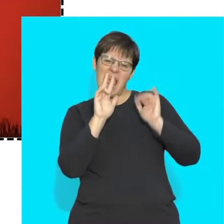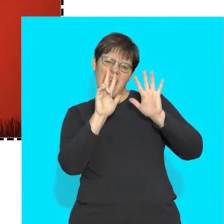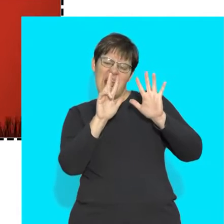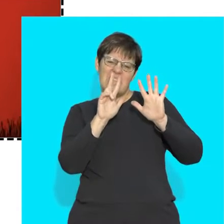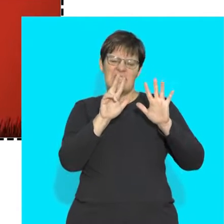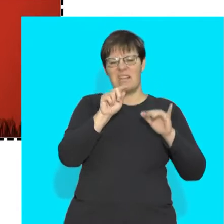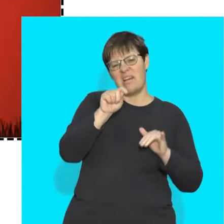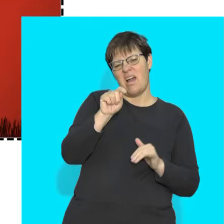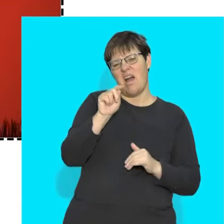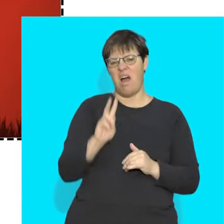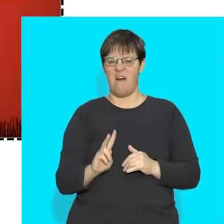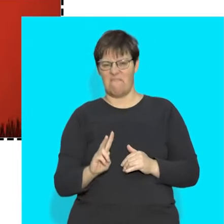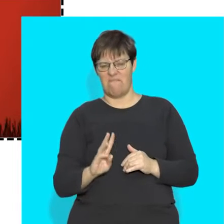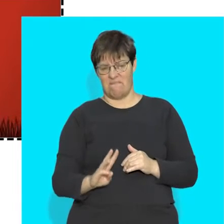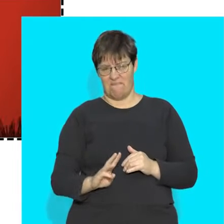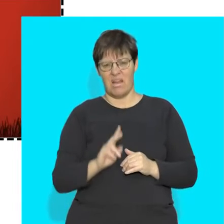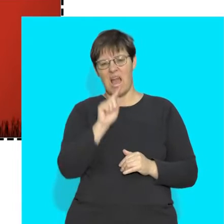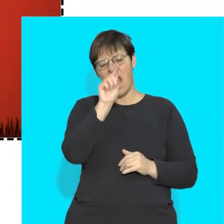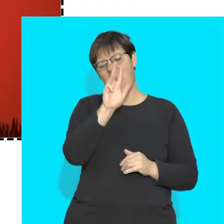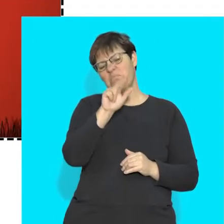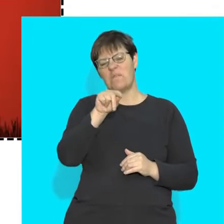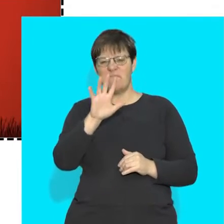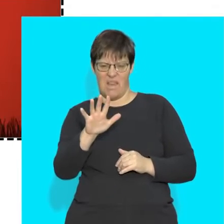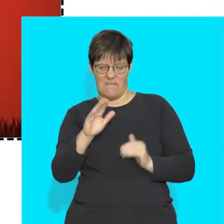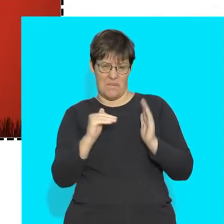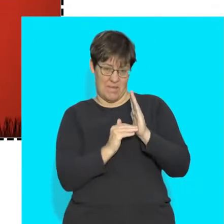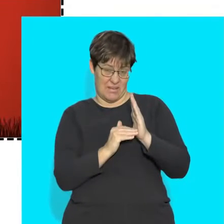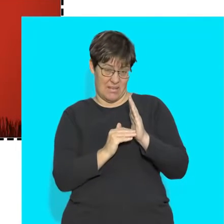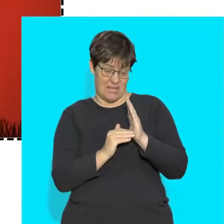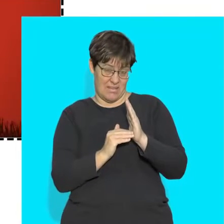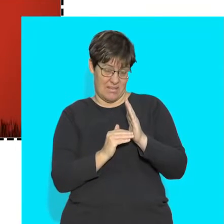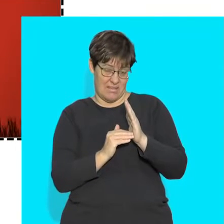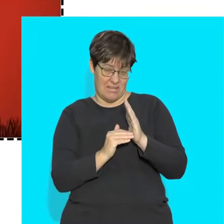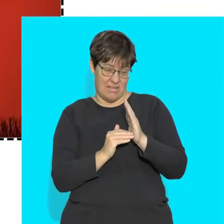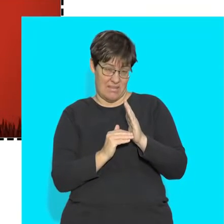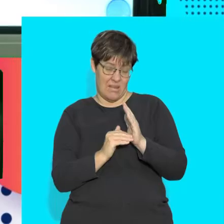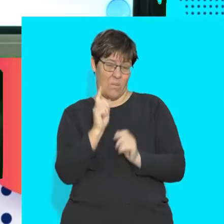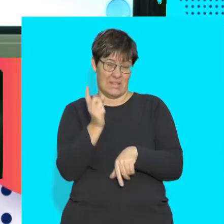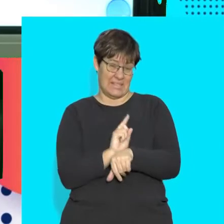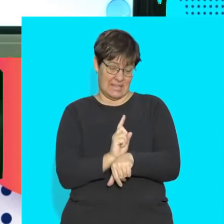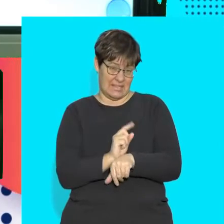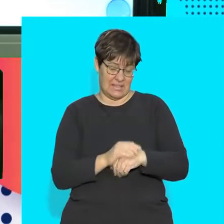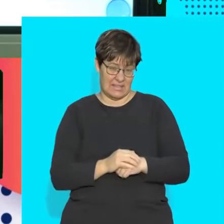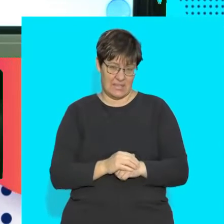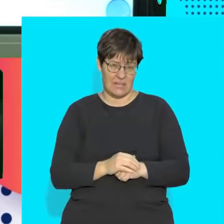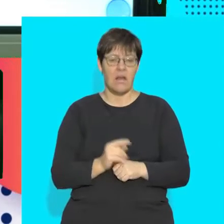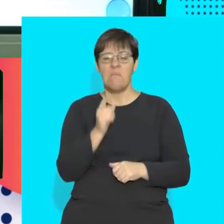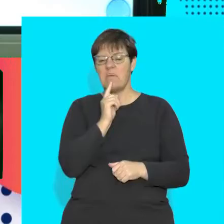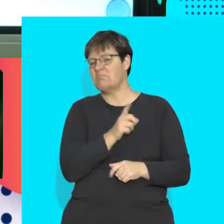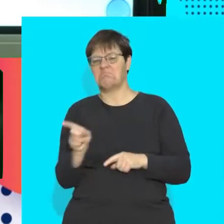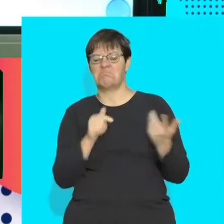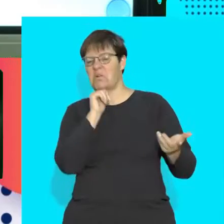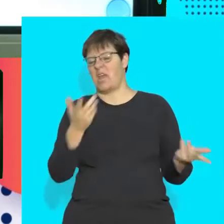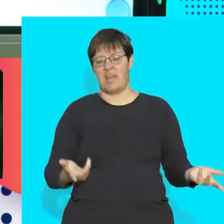8, it's probably 8.5. Constant speed, constant 8.5 meters per second, don't care about